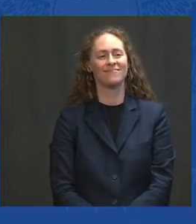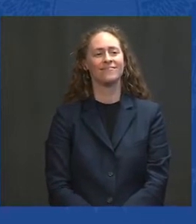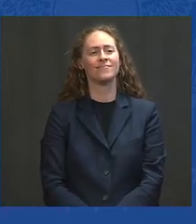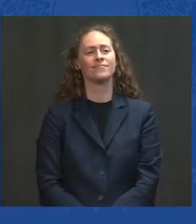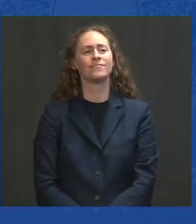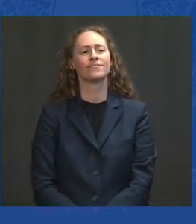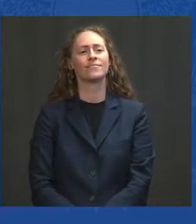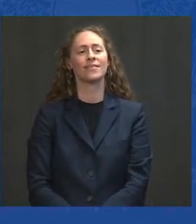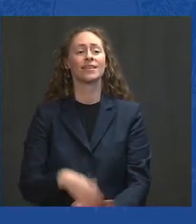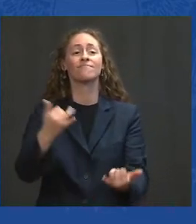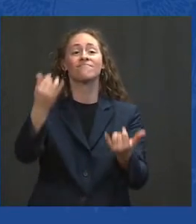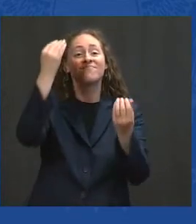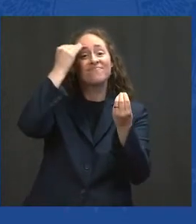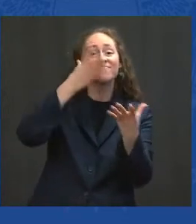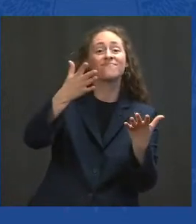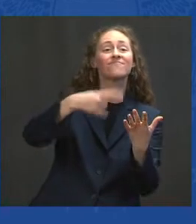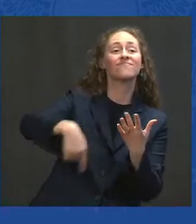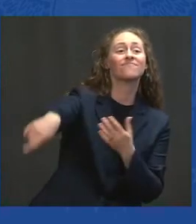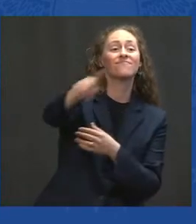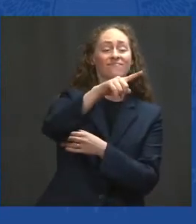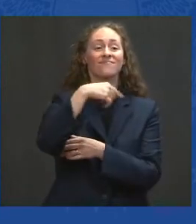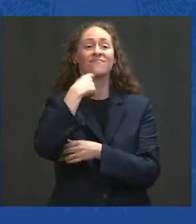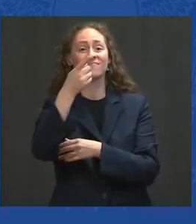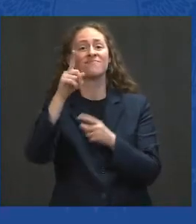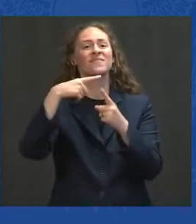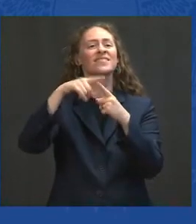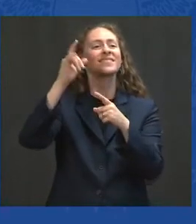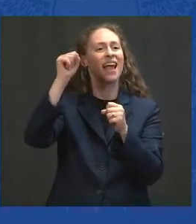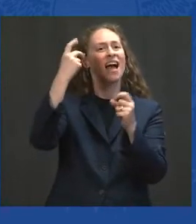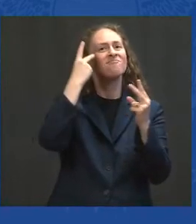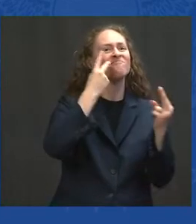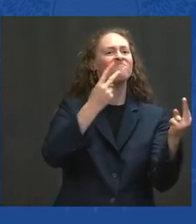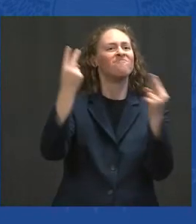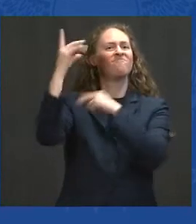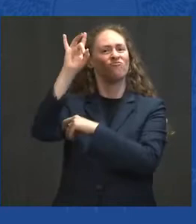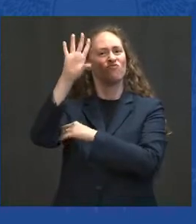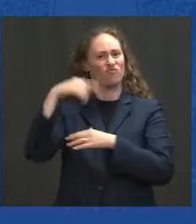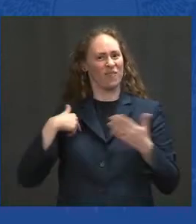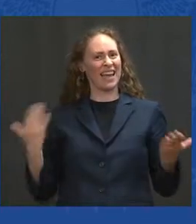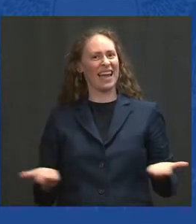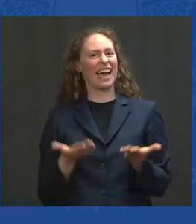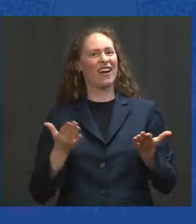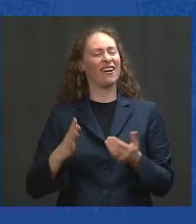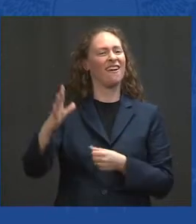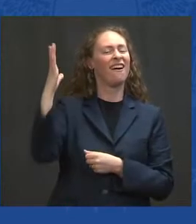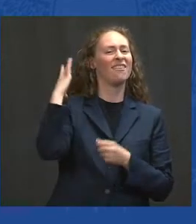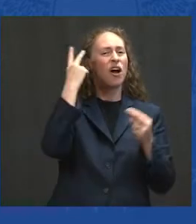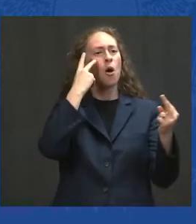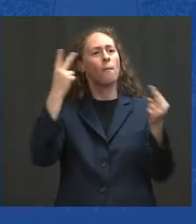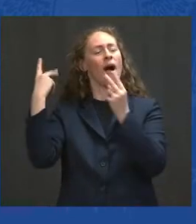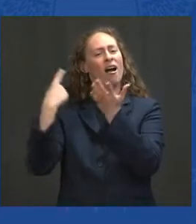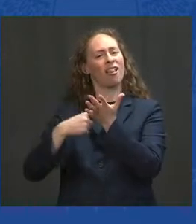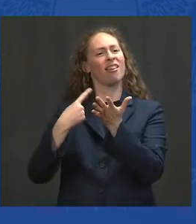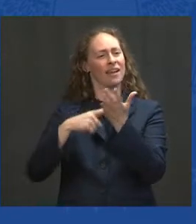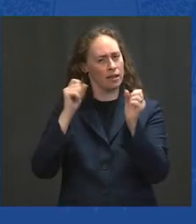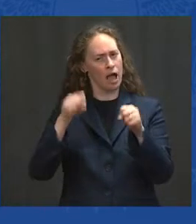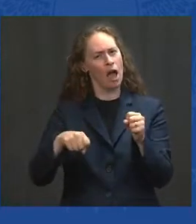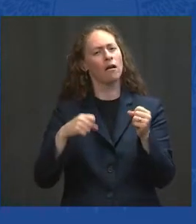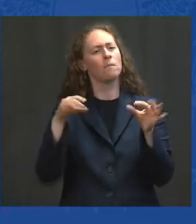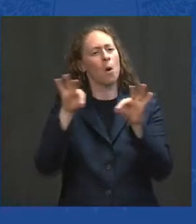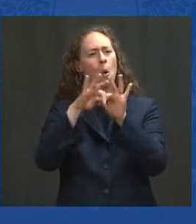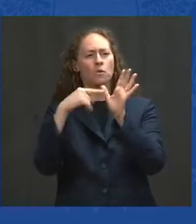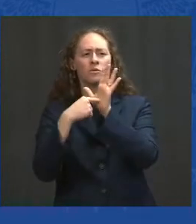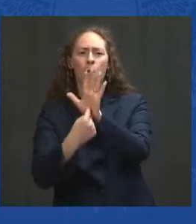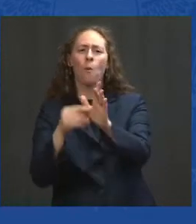25 years old that you were there the day this happened. We talked about it. We're showing once again that there's nothing beyond